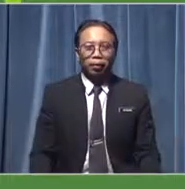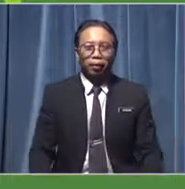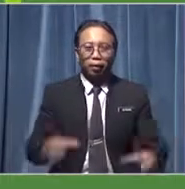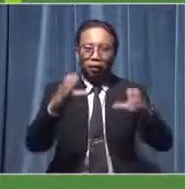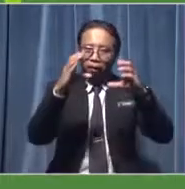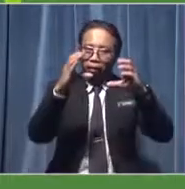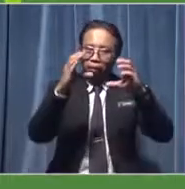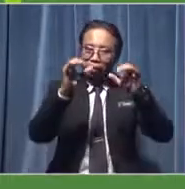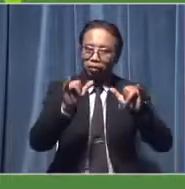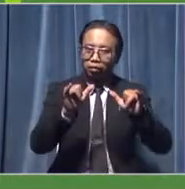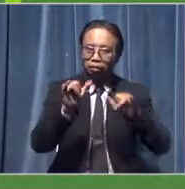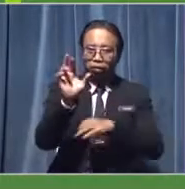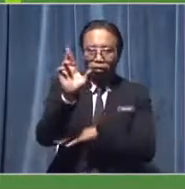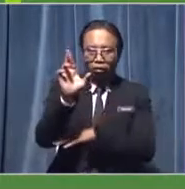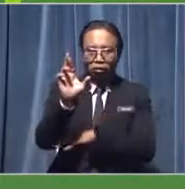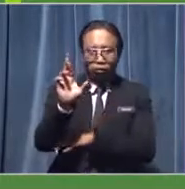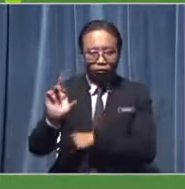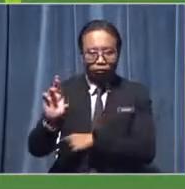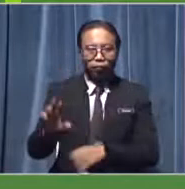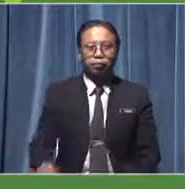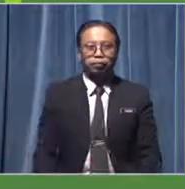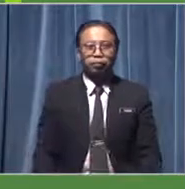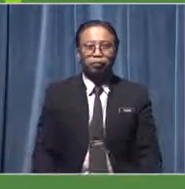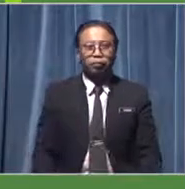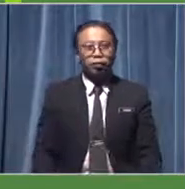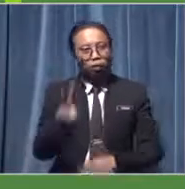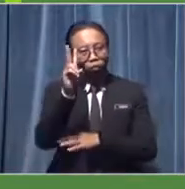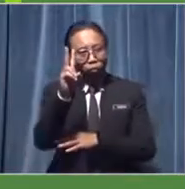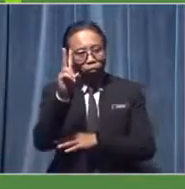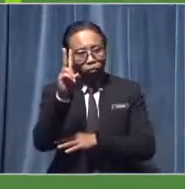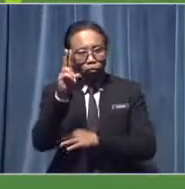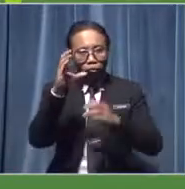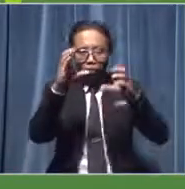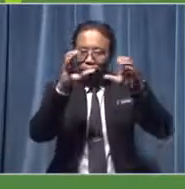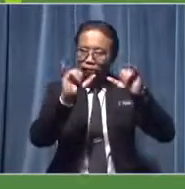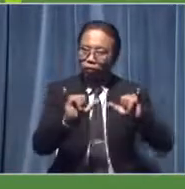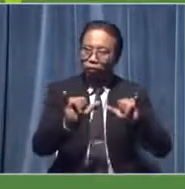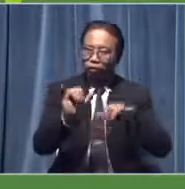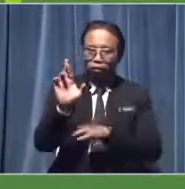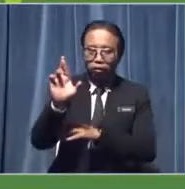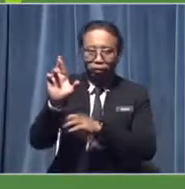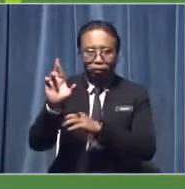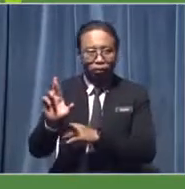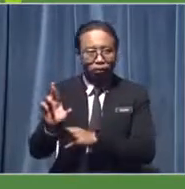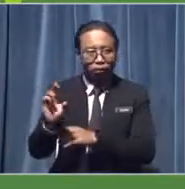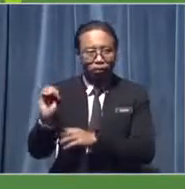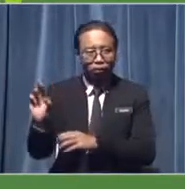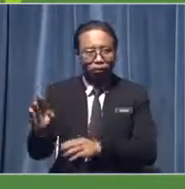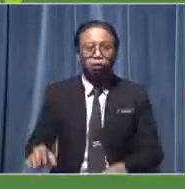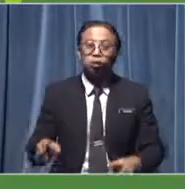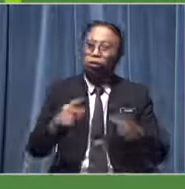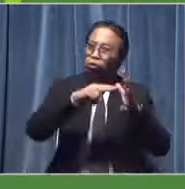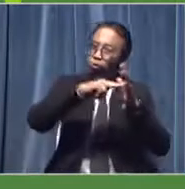Capacitors in parallel. Two capacitors connected as shown in